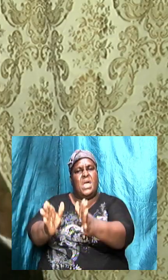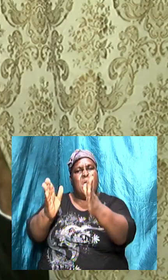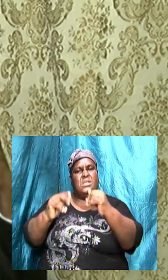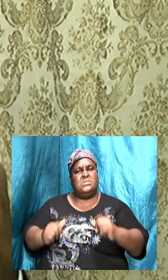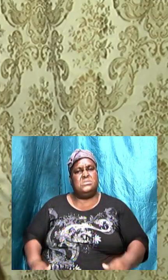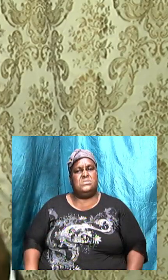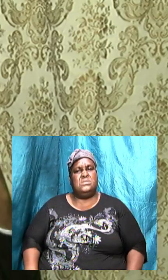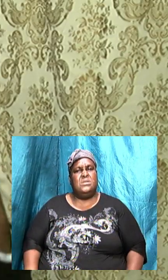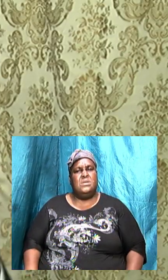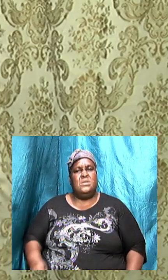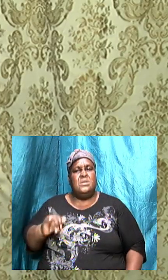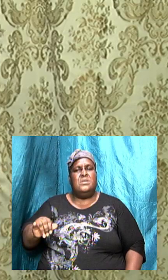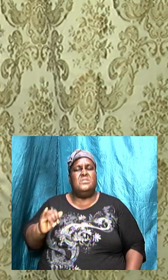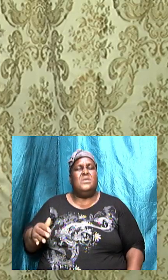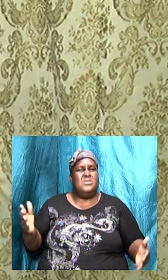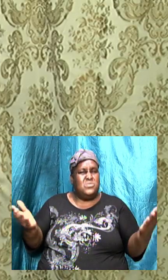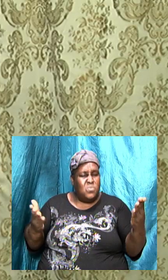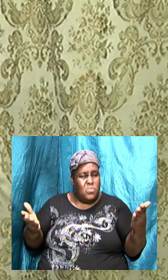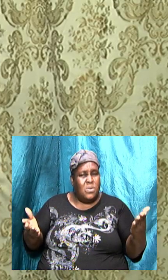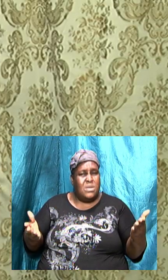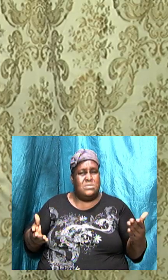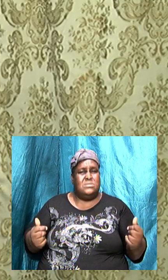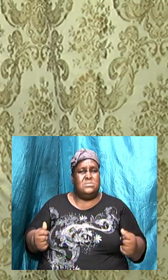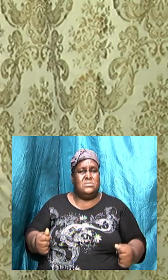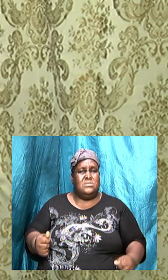what compromise does.